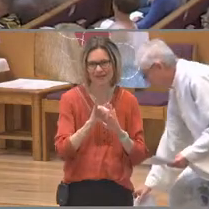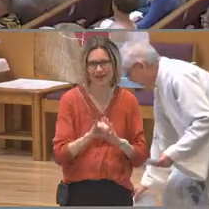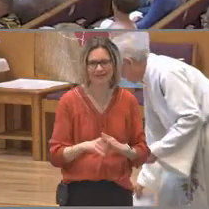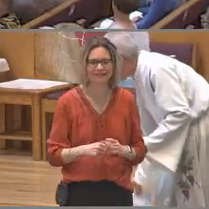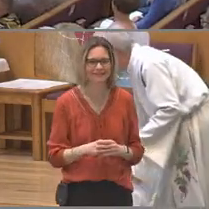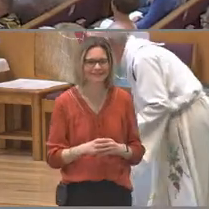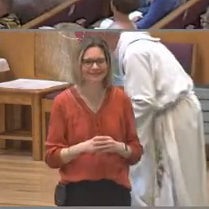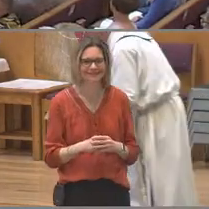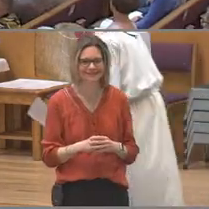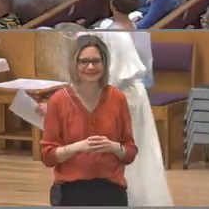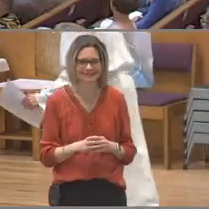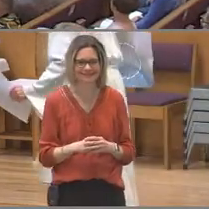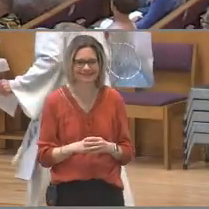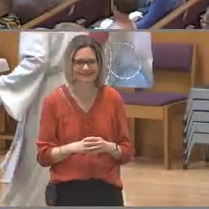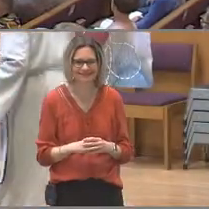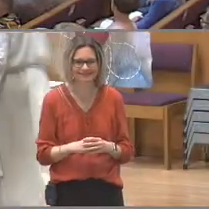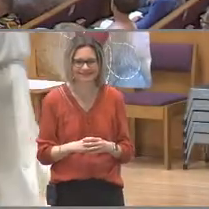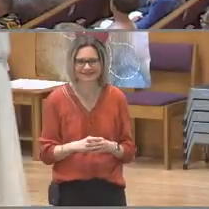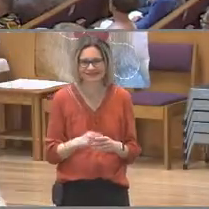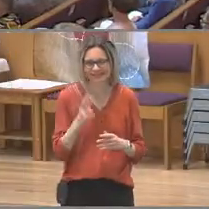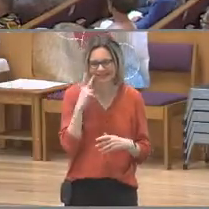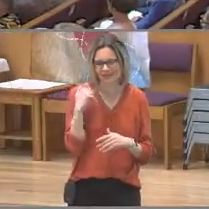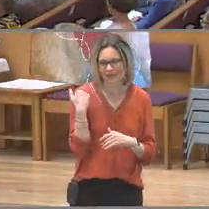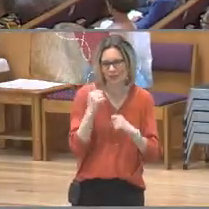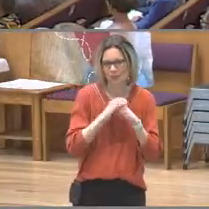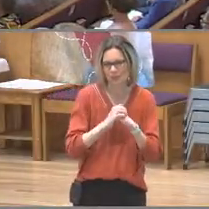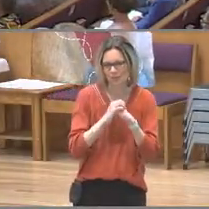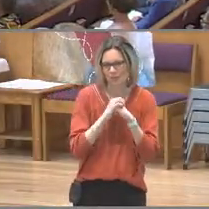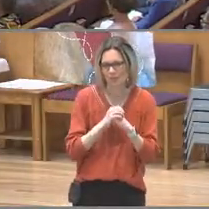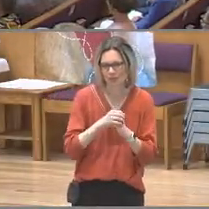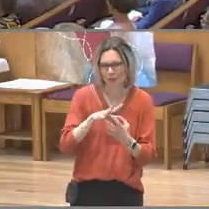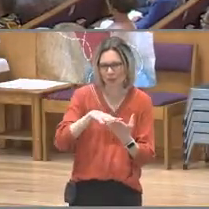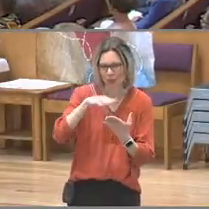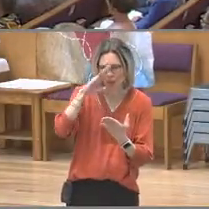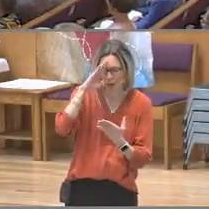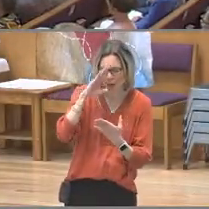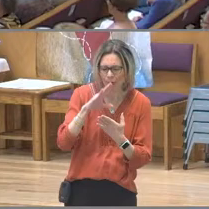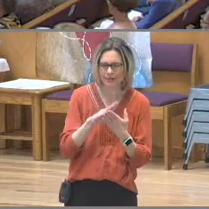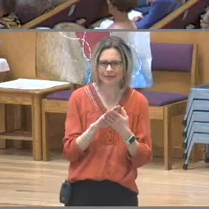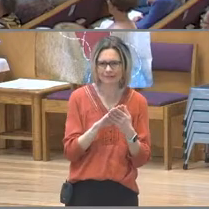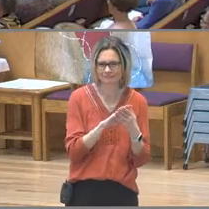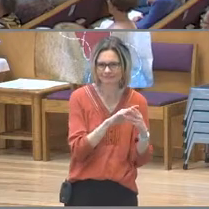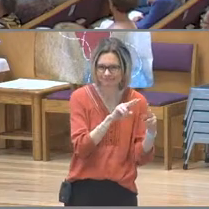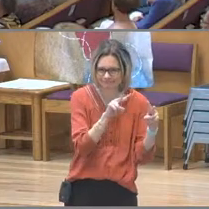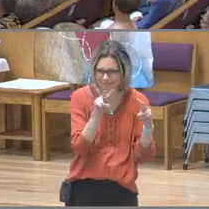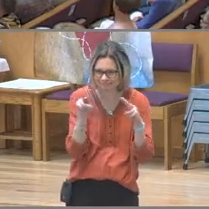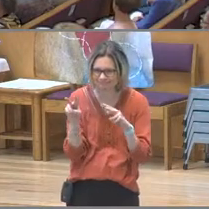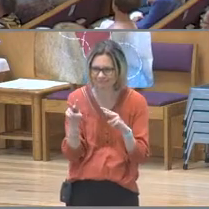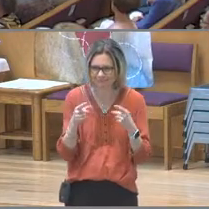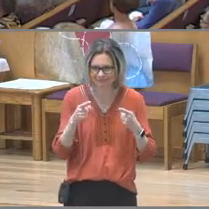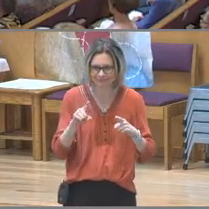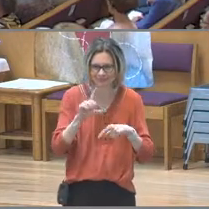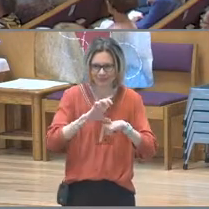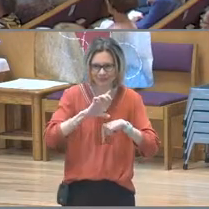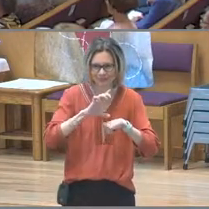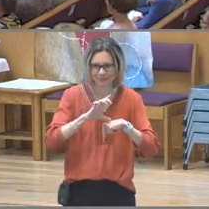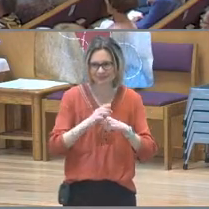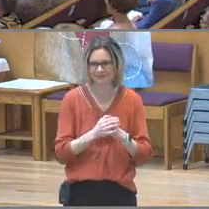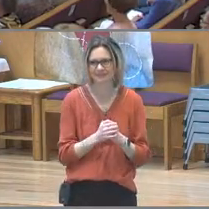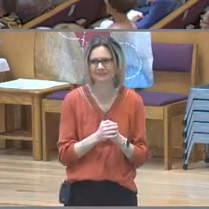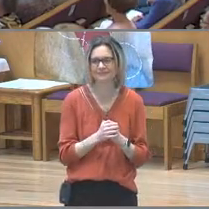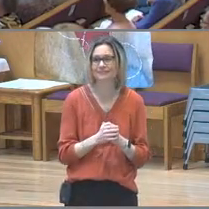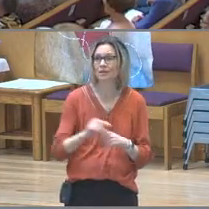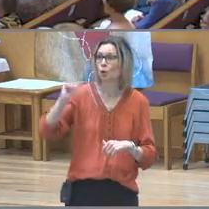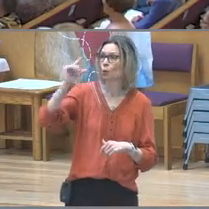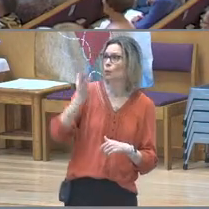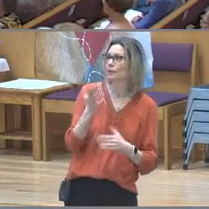That's so great to see our young worshipers learning and observing the things that happen around here in the church. Well, grace to